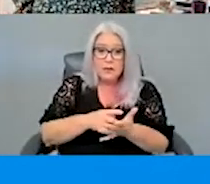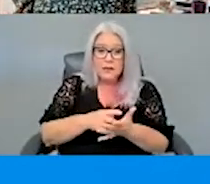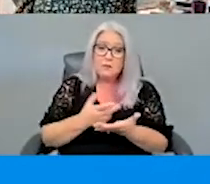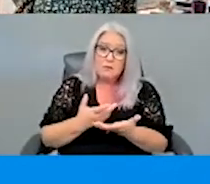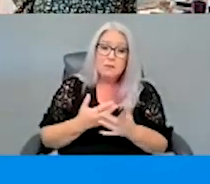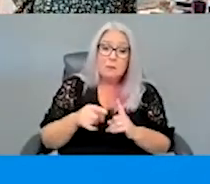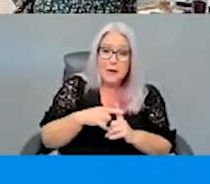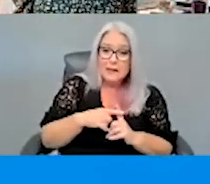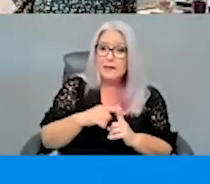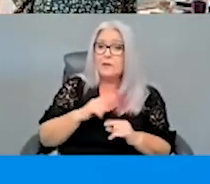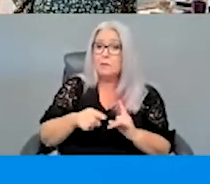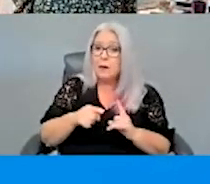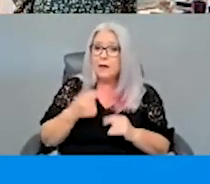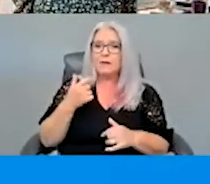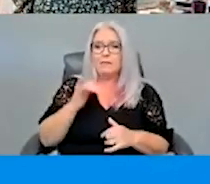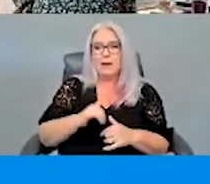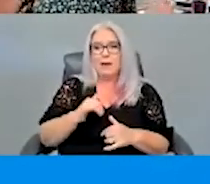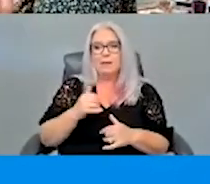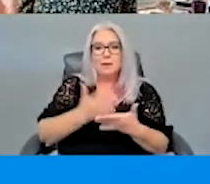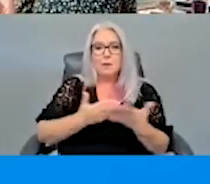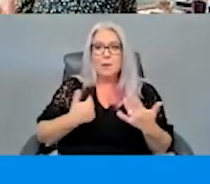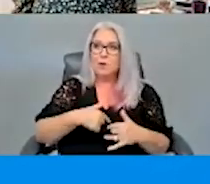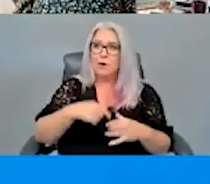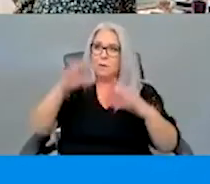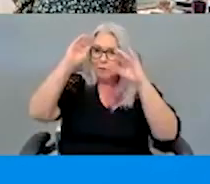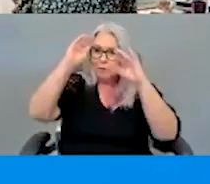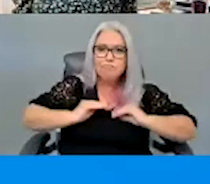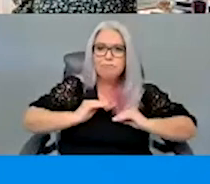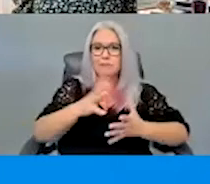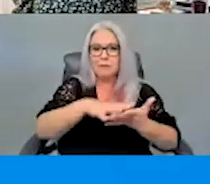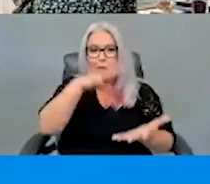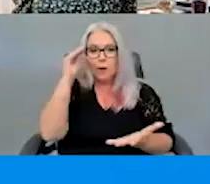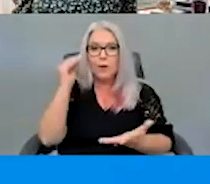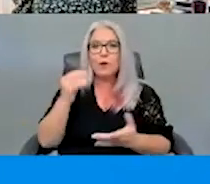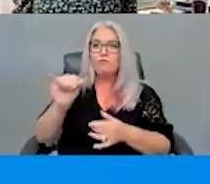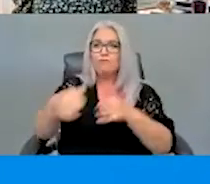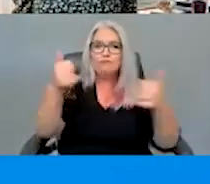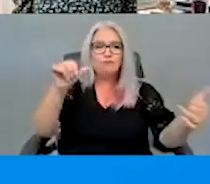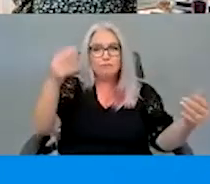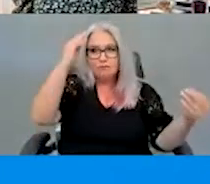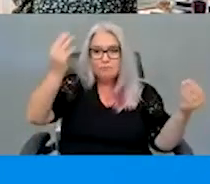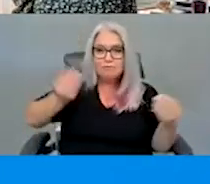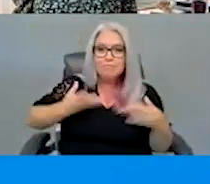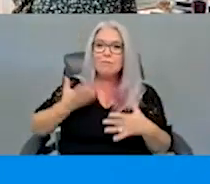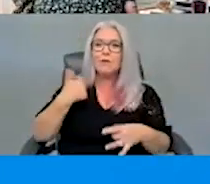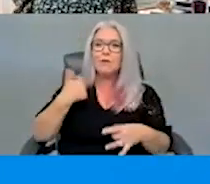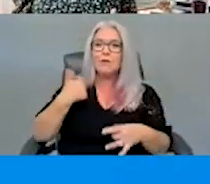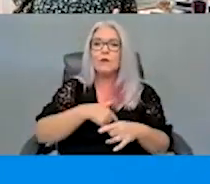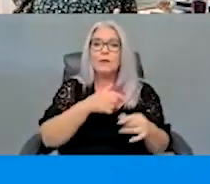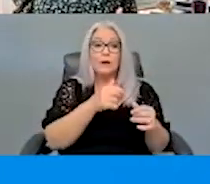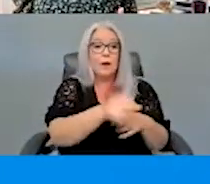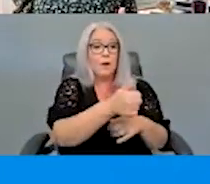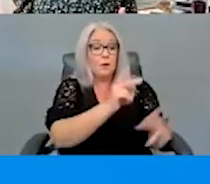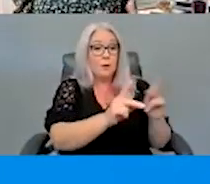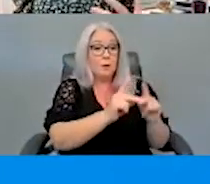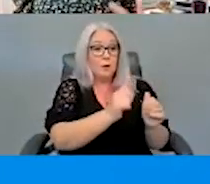taught about disabilities as growing up. Again, these are examples. And so when we go on and we have kids